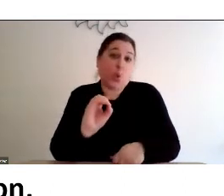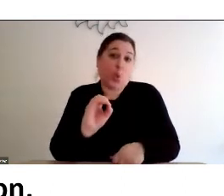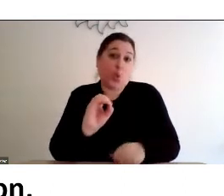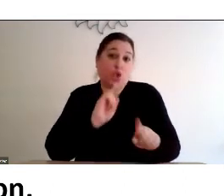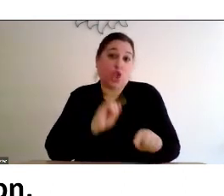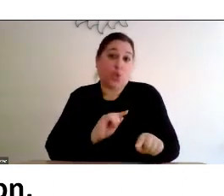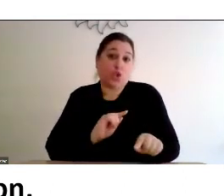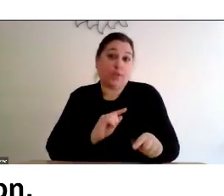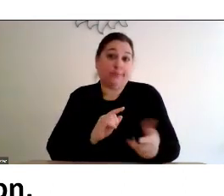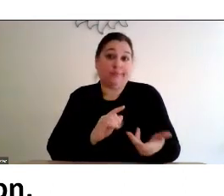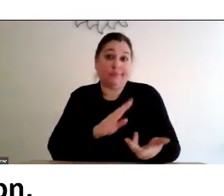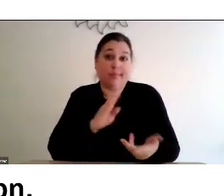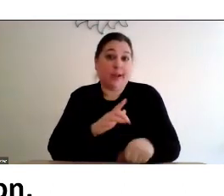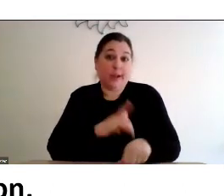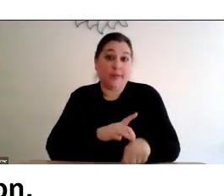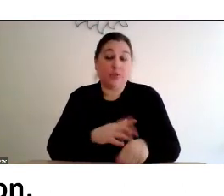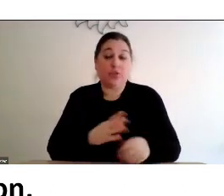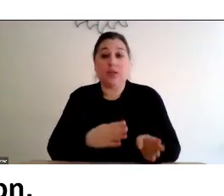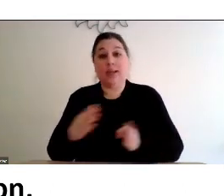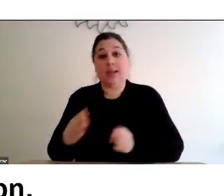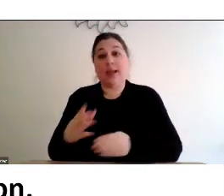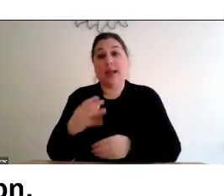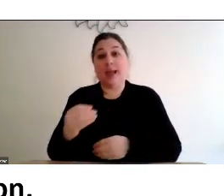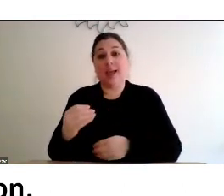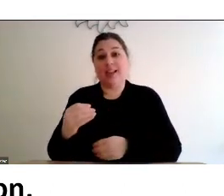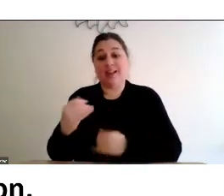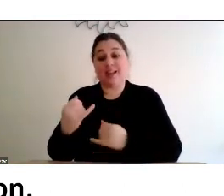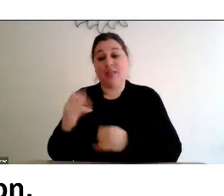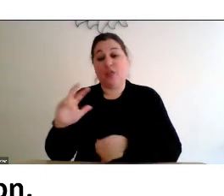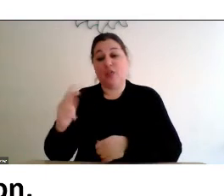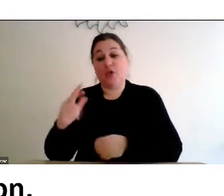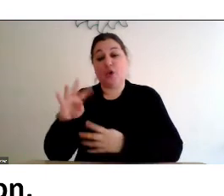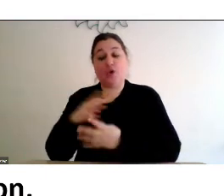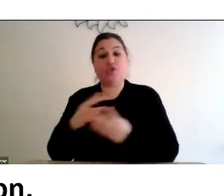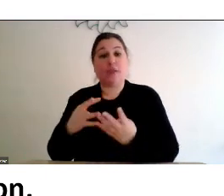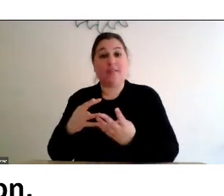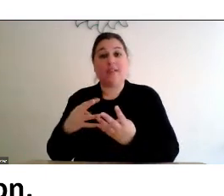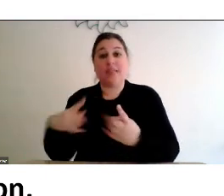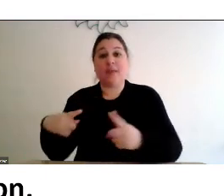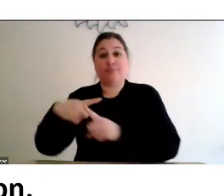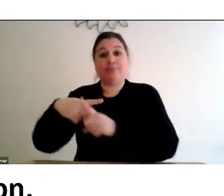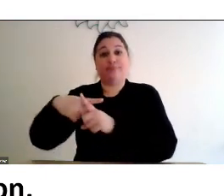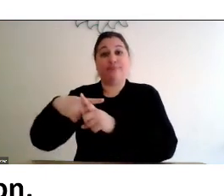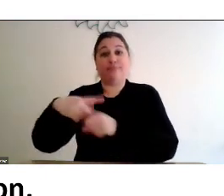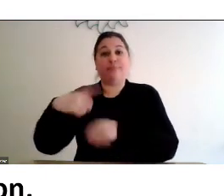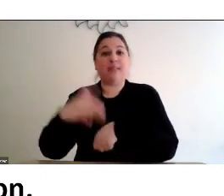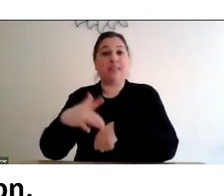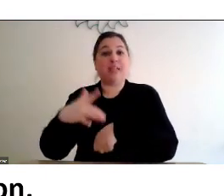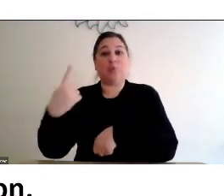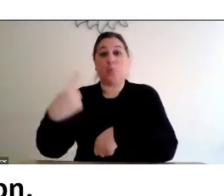that's one solution. They cross once. Okay.